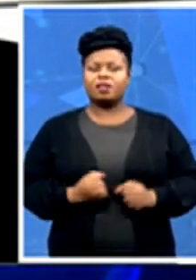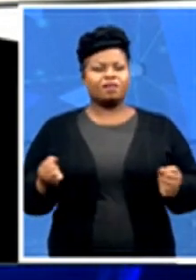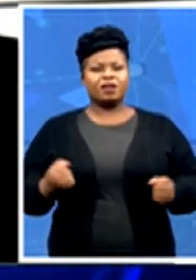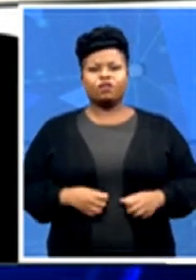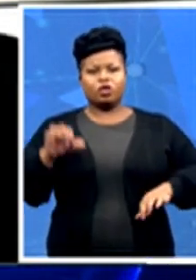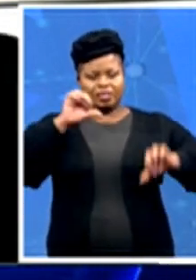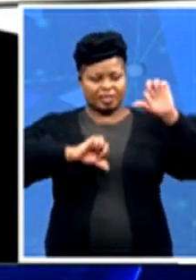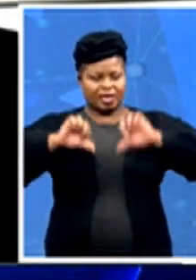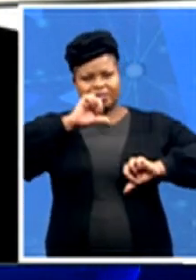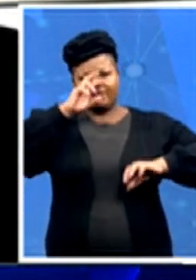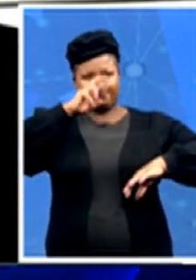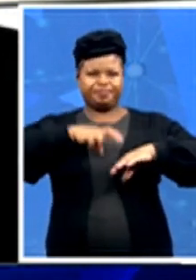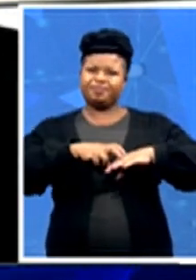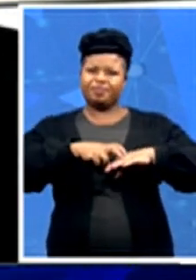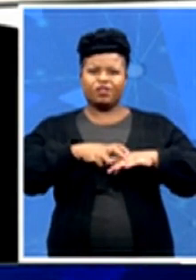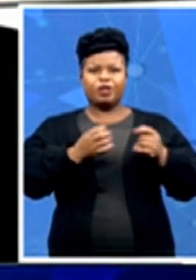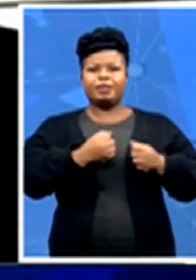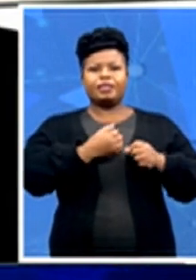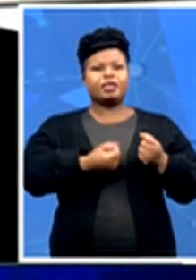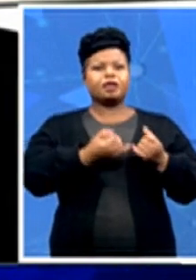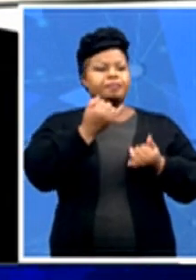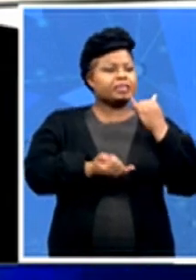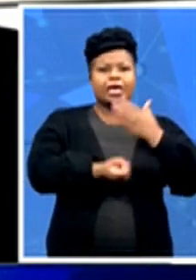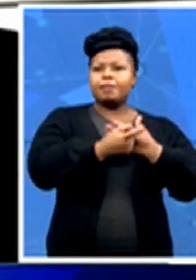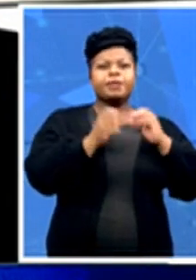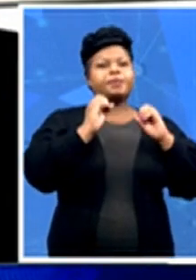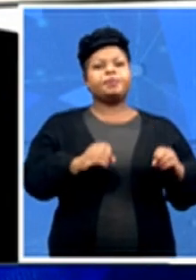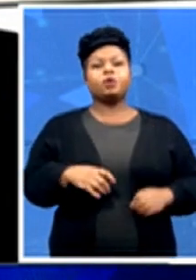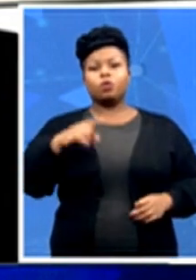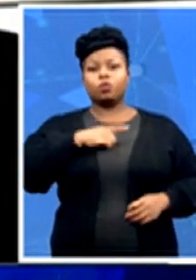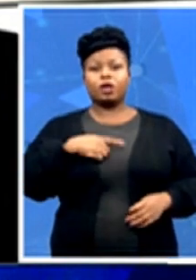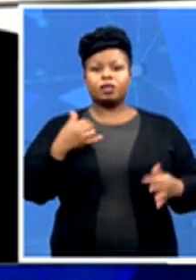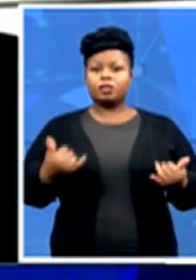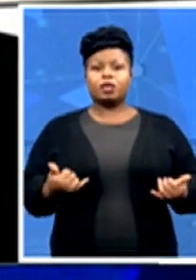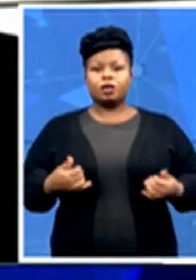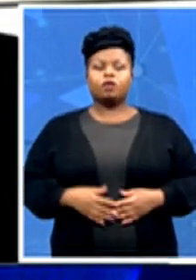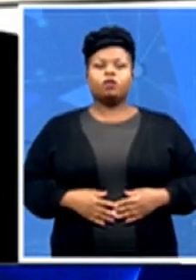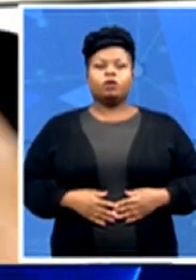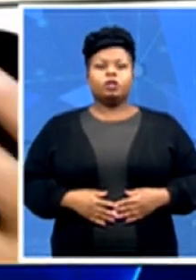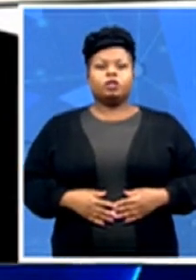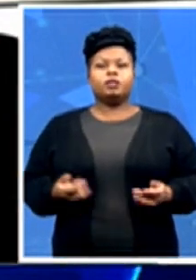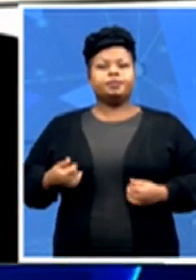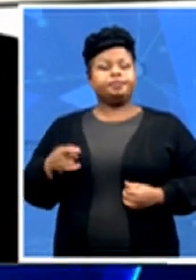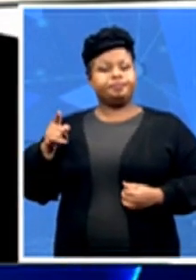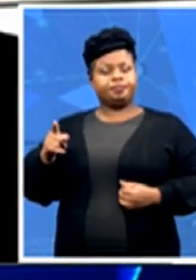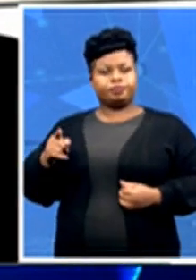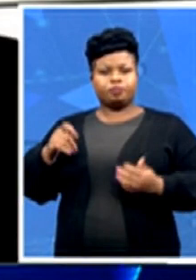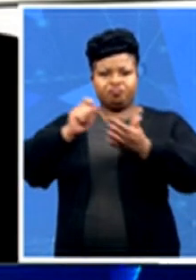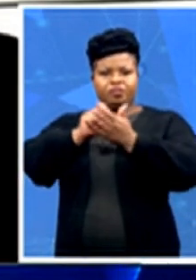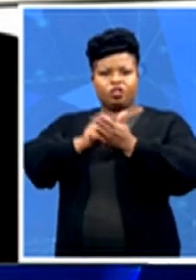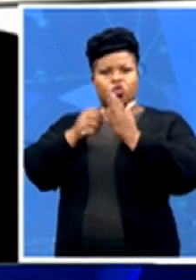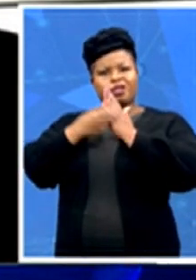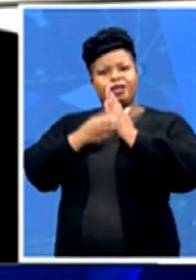compromised. Today's New England Journal of Medicine has an article that provides